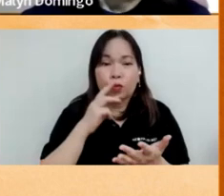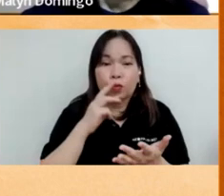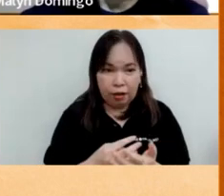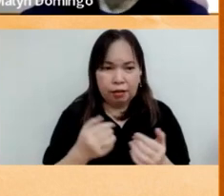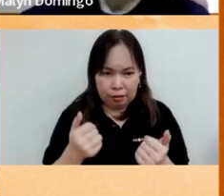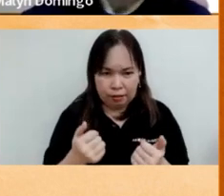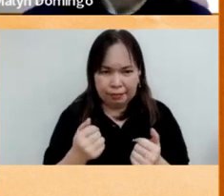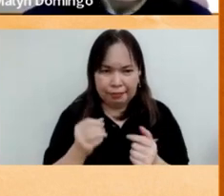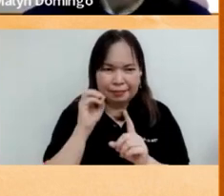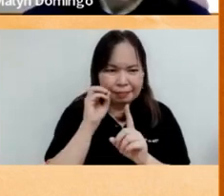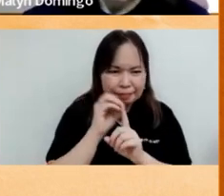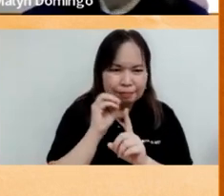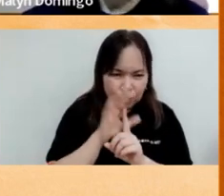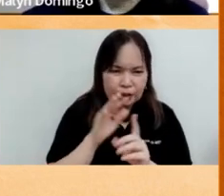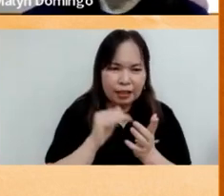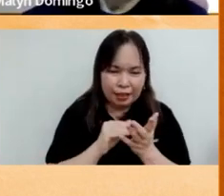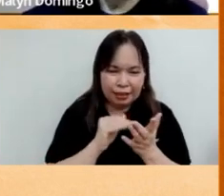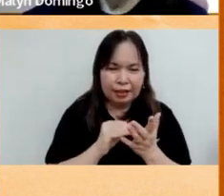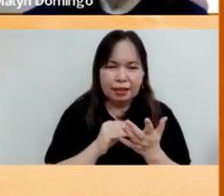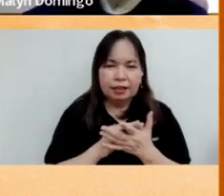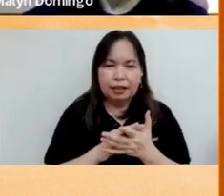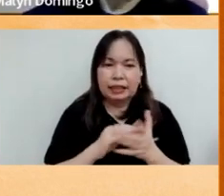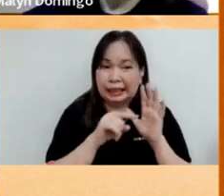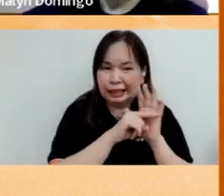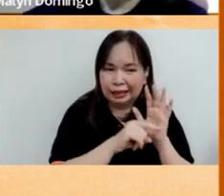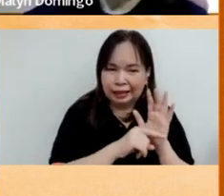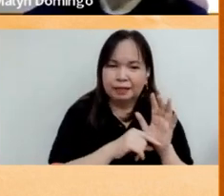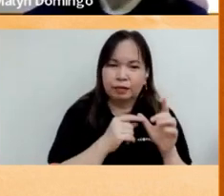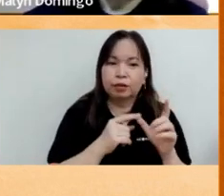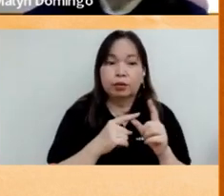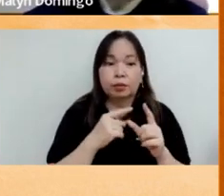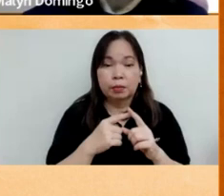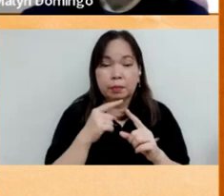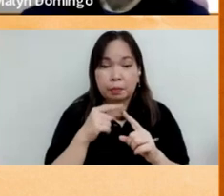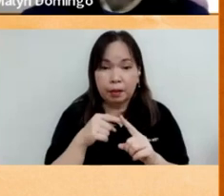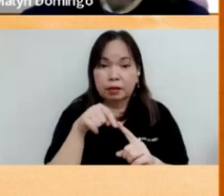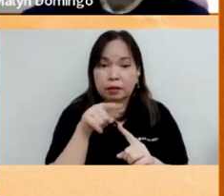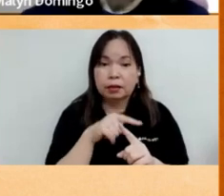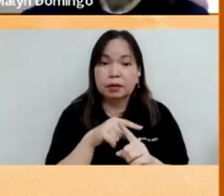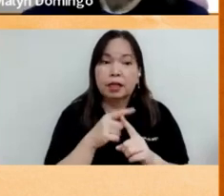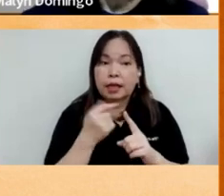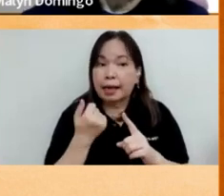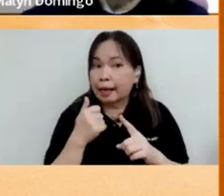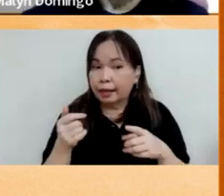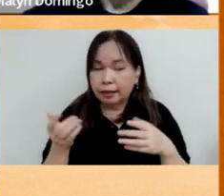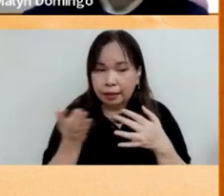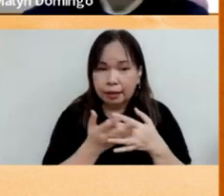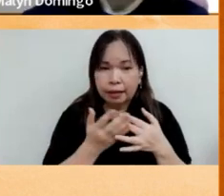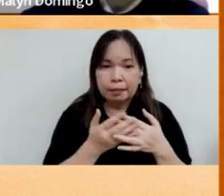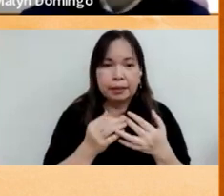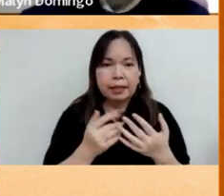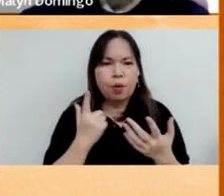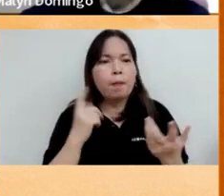Now, of course, when it comes to any kind of intervention, it's important to choose an approach that's developmentally